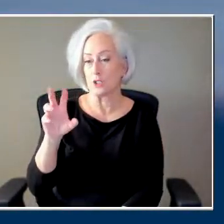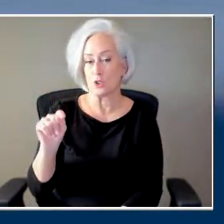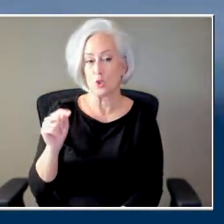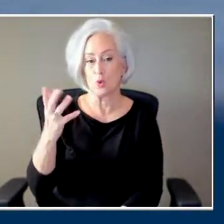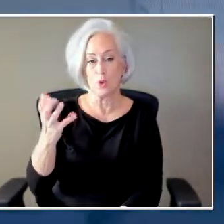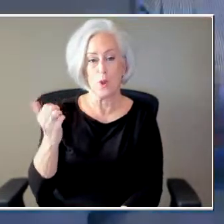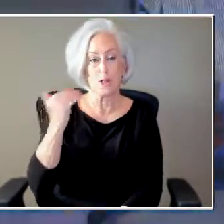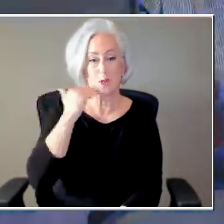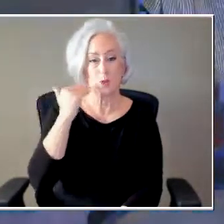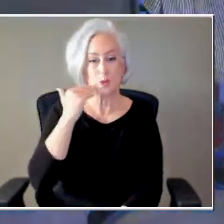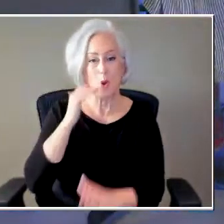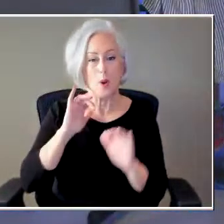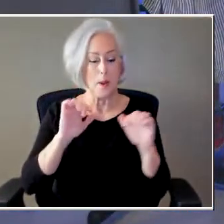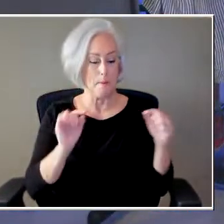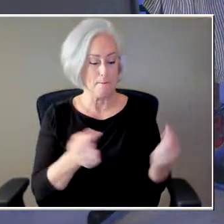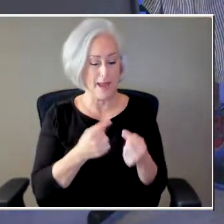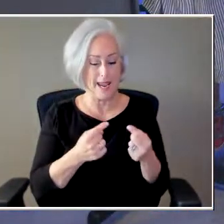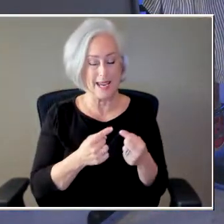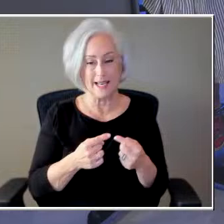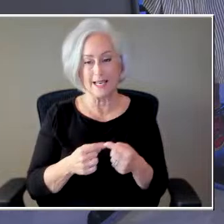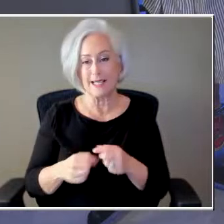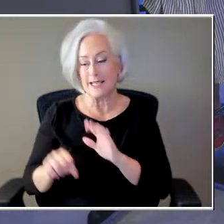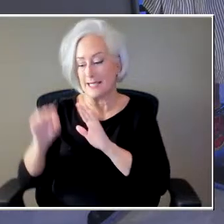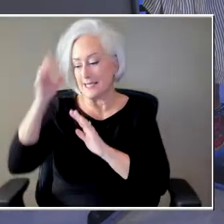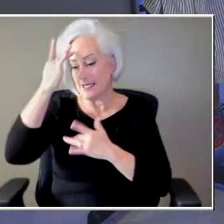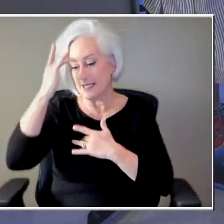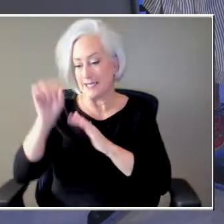of CMV compare to kidney failure?